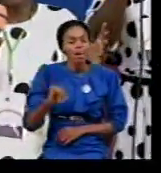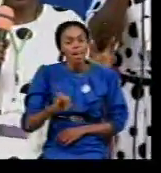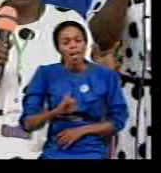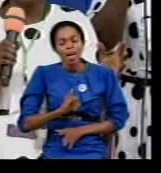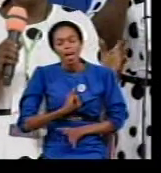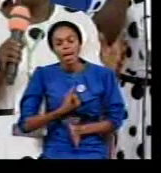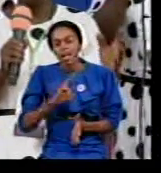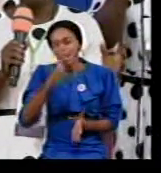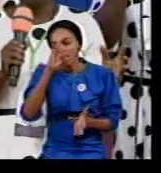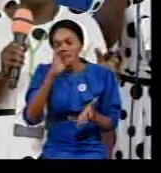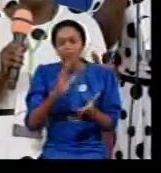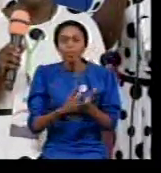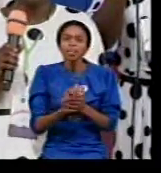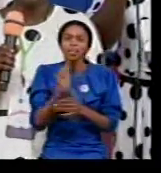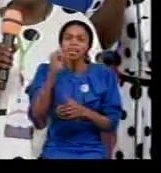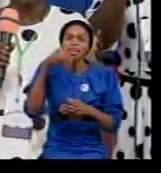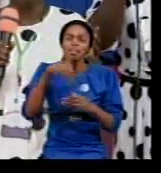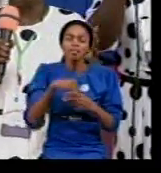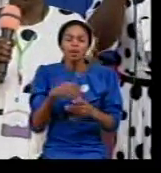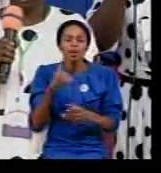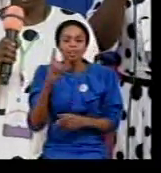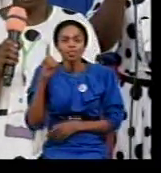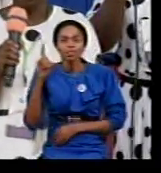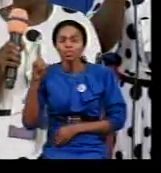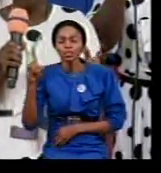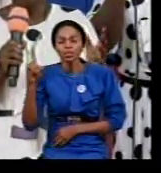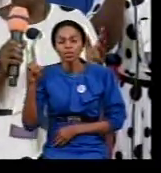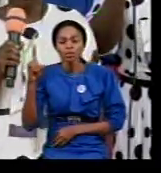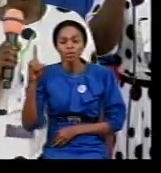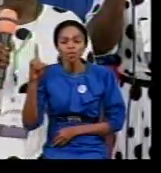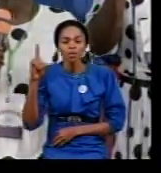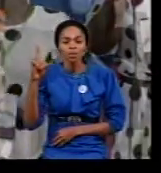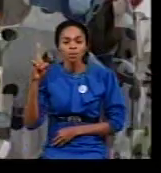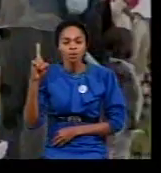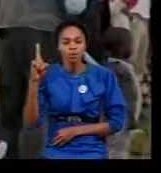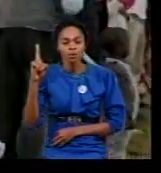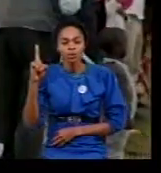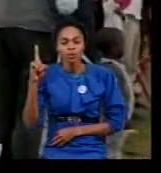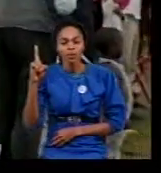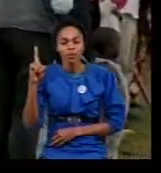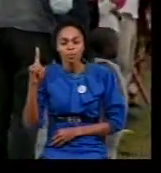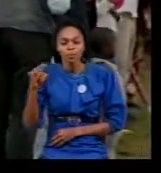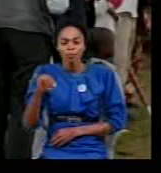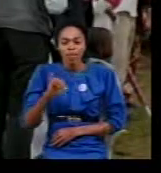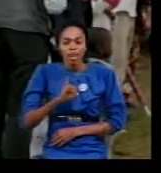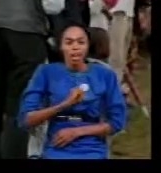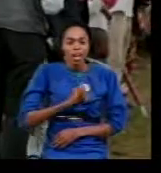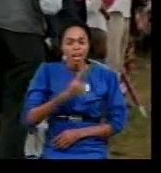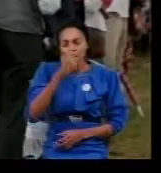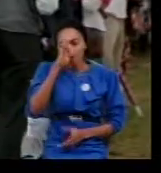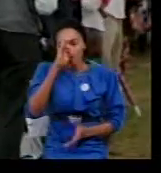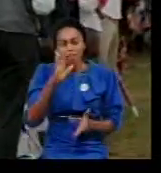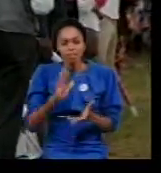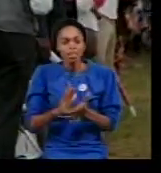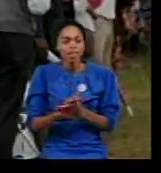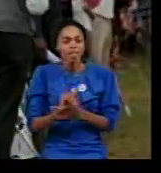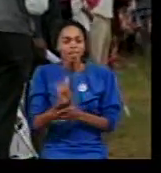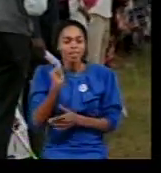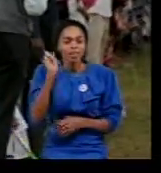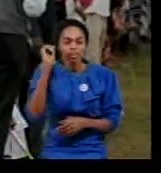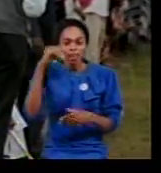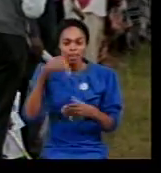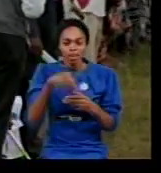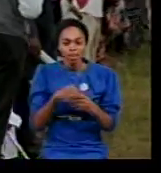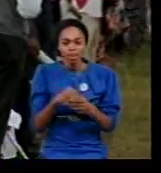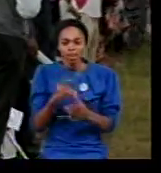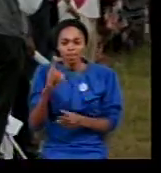this one. This is a more sure word of prophecy. It will be fulfilled every letter and every jot, every tittle in Jesus' name.